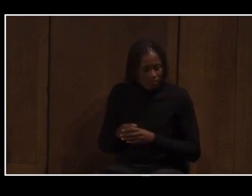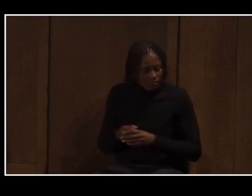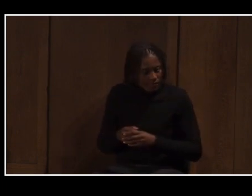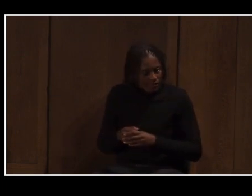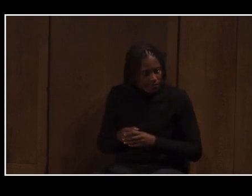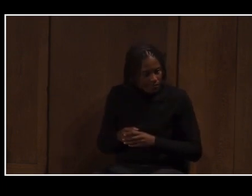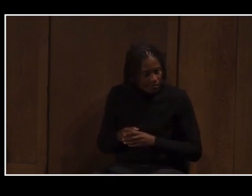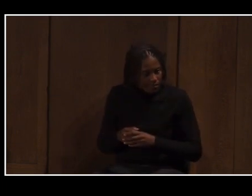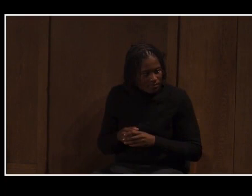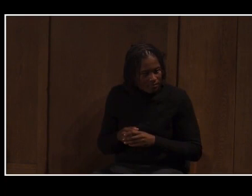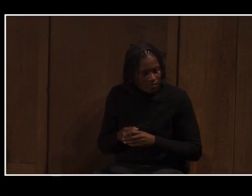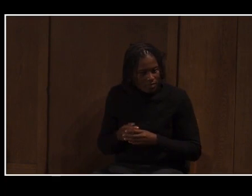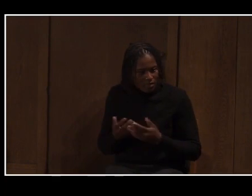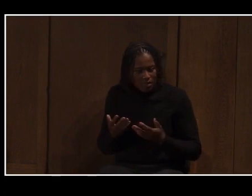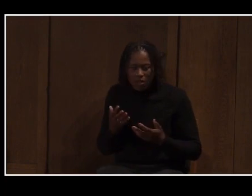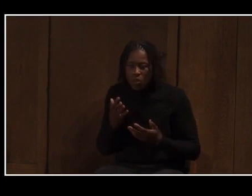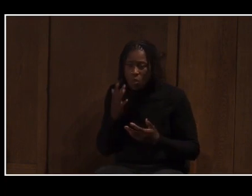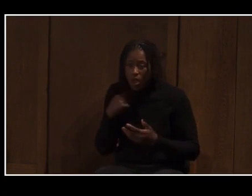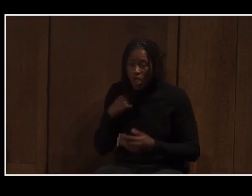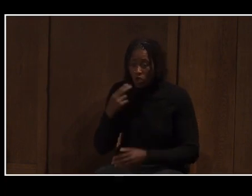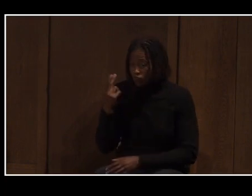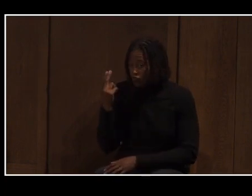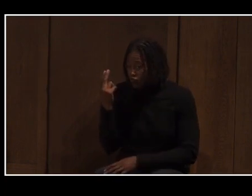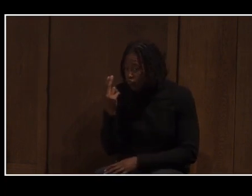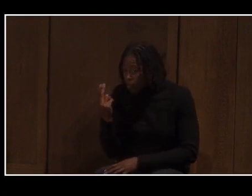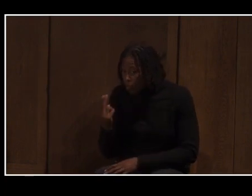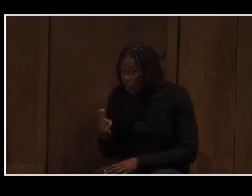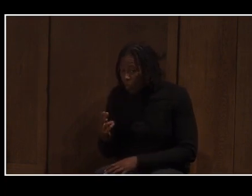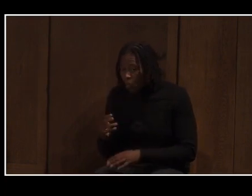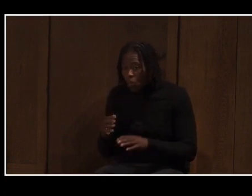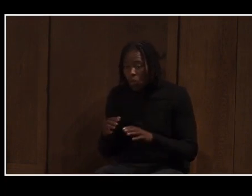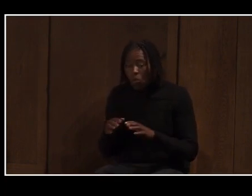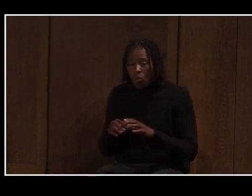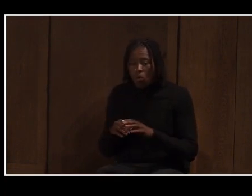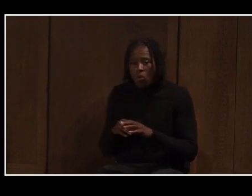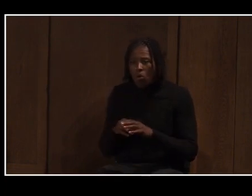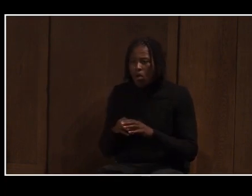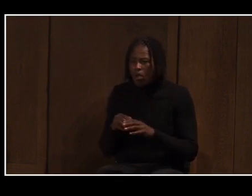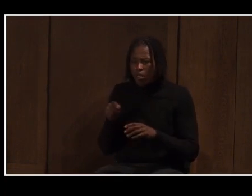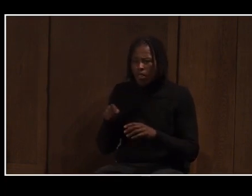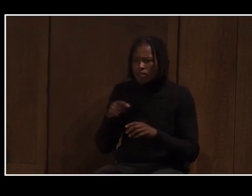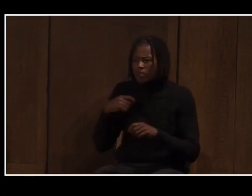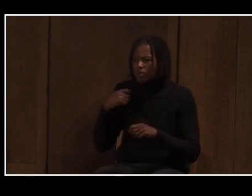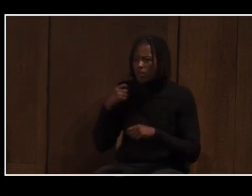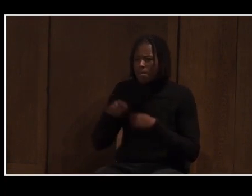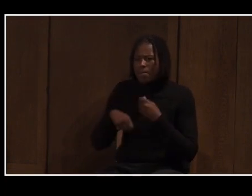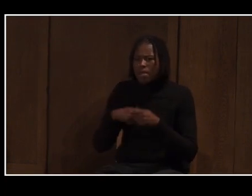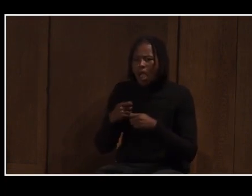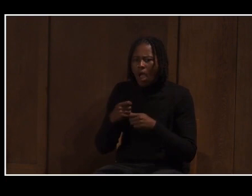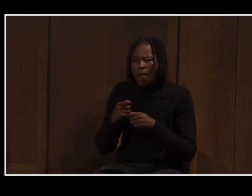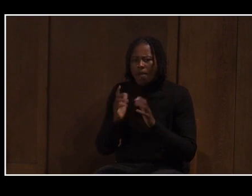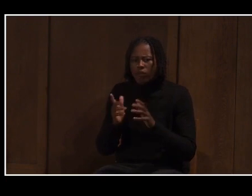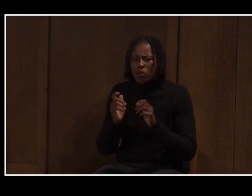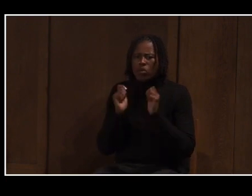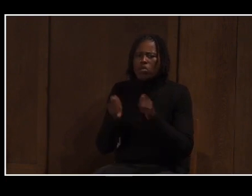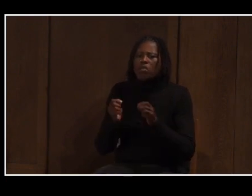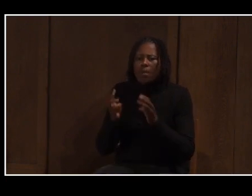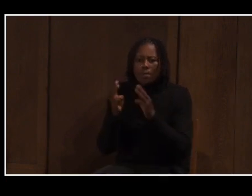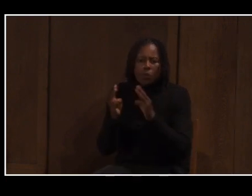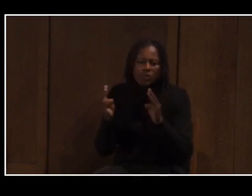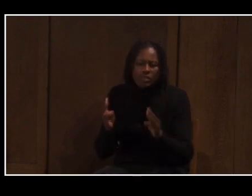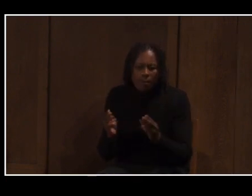Because as soon as I draw something or anything else, suddenly it becomes a museum object and it follows